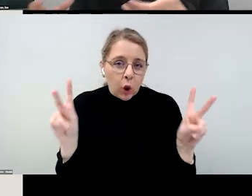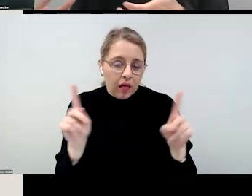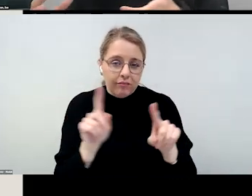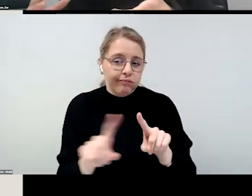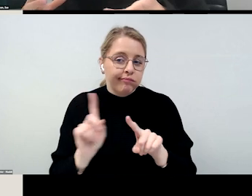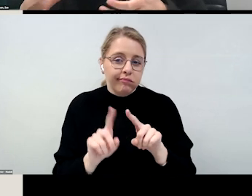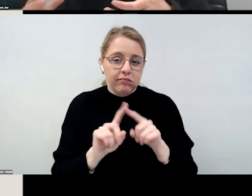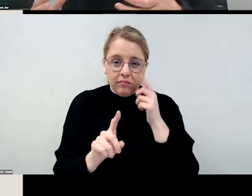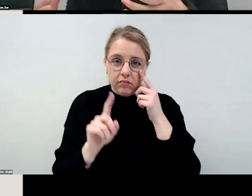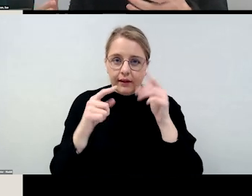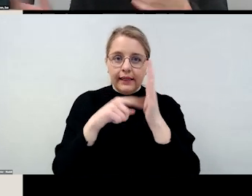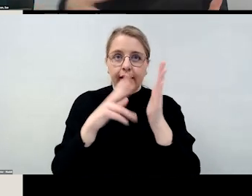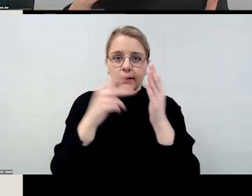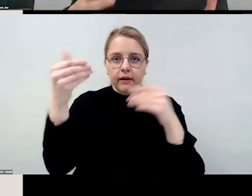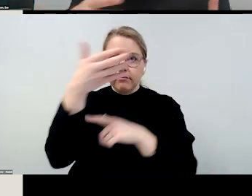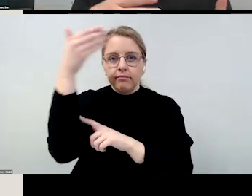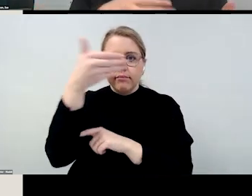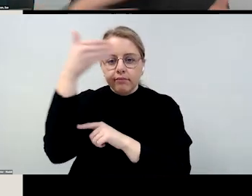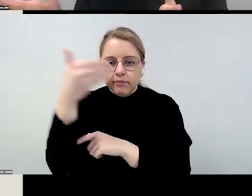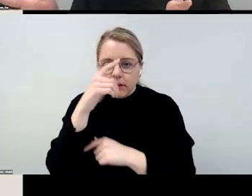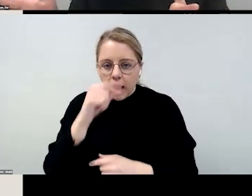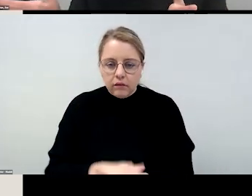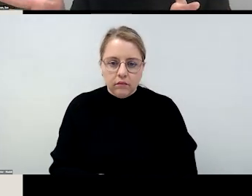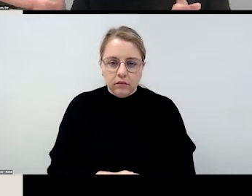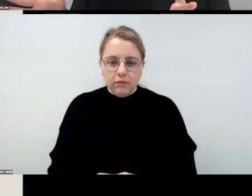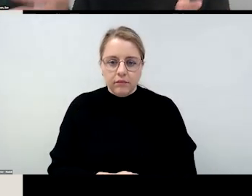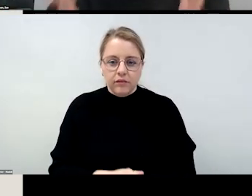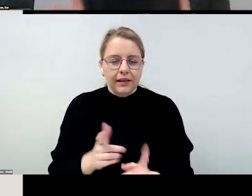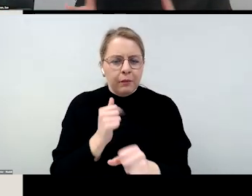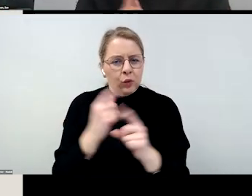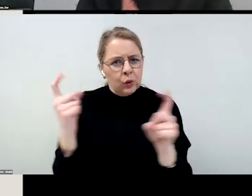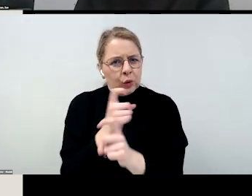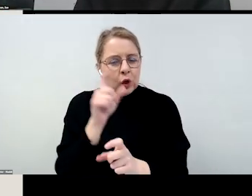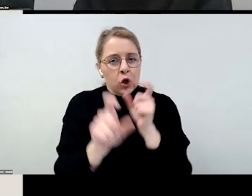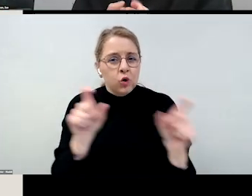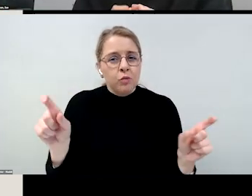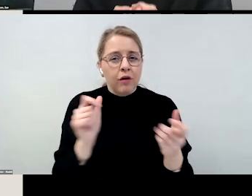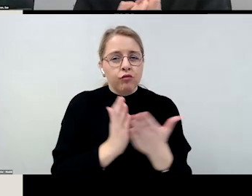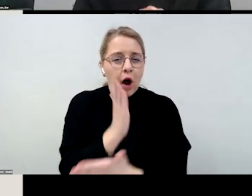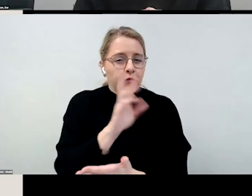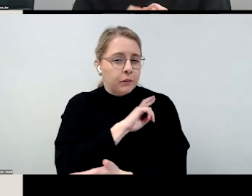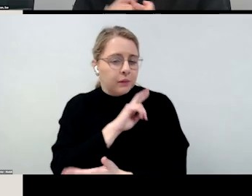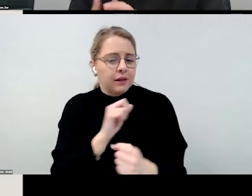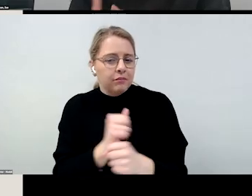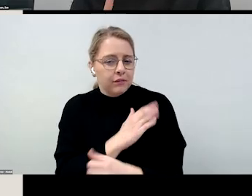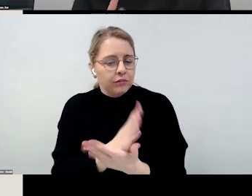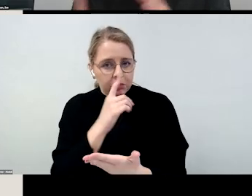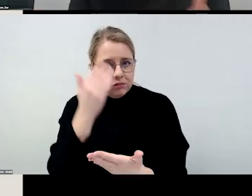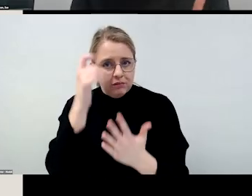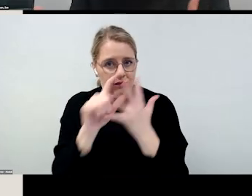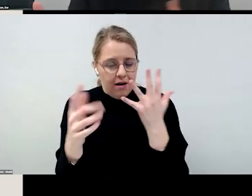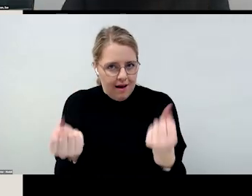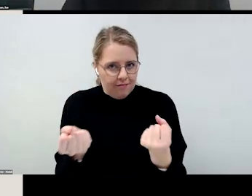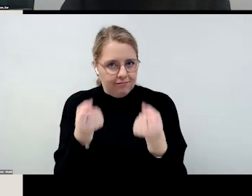particularly on complex topics like consumer rights and responsibilities. It's really important that people with intellectual disability can